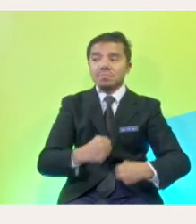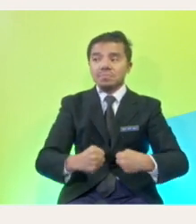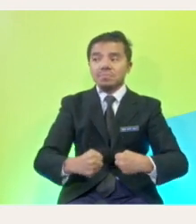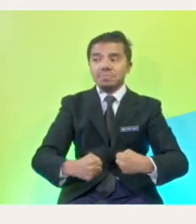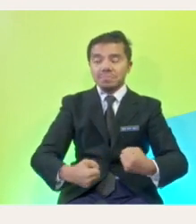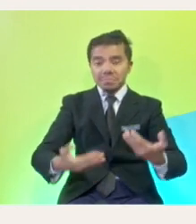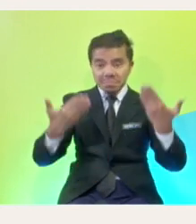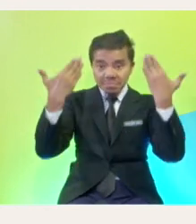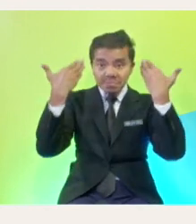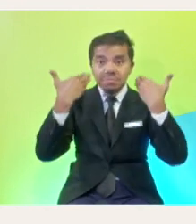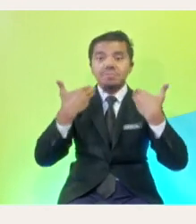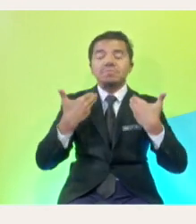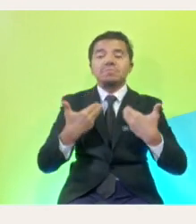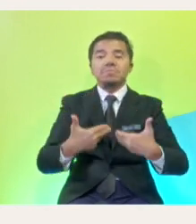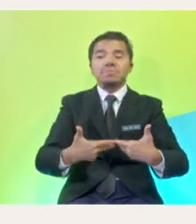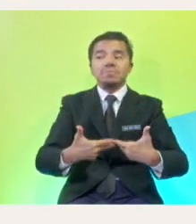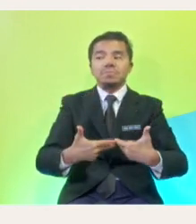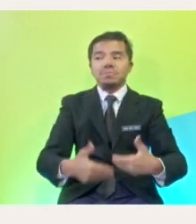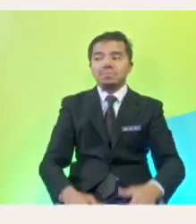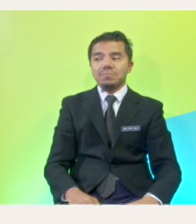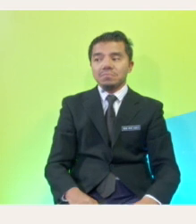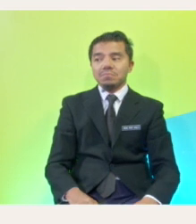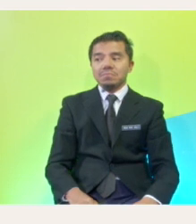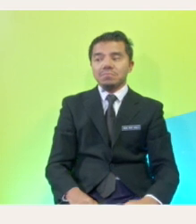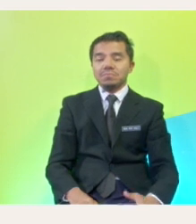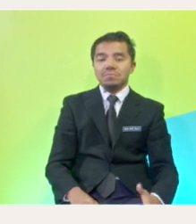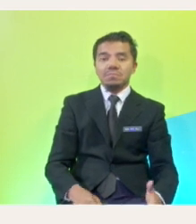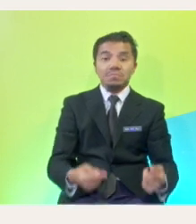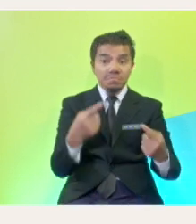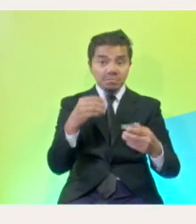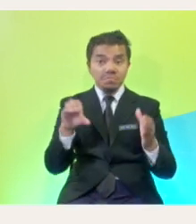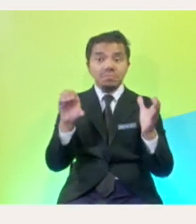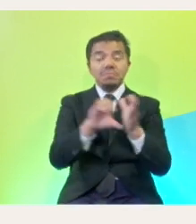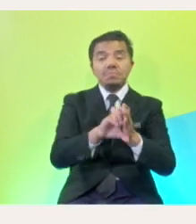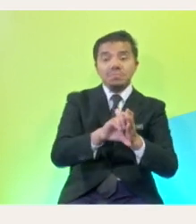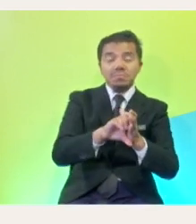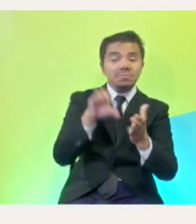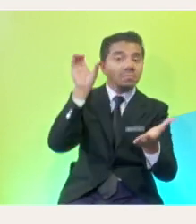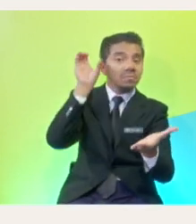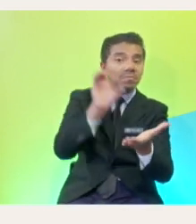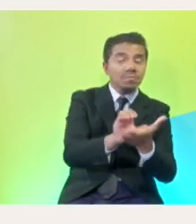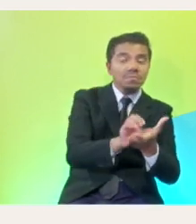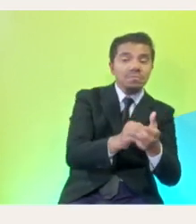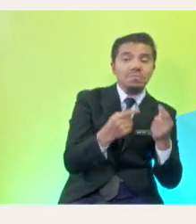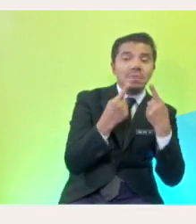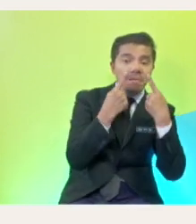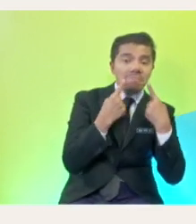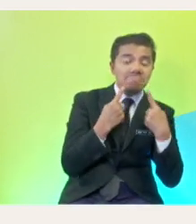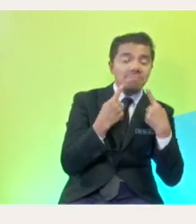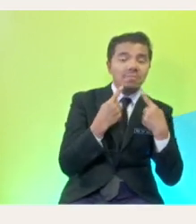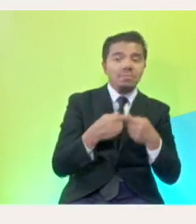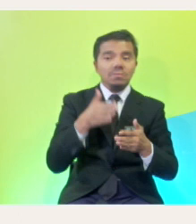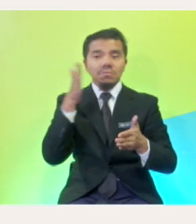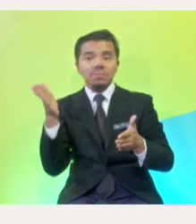where the peripheral nervous system that control the facial muscles are damaged. Yeah, and controls of